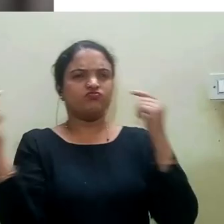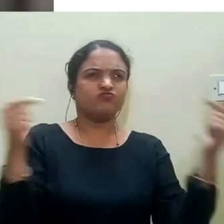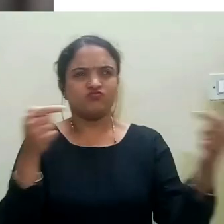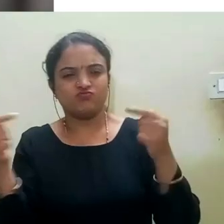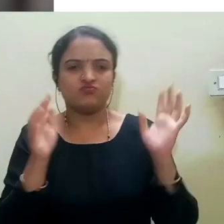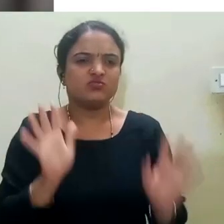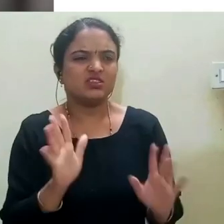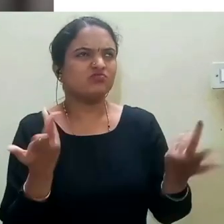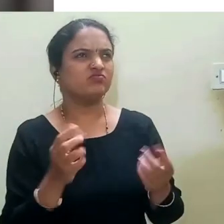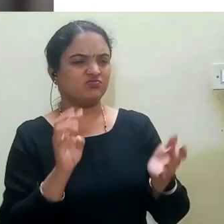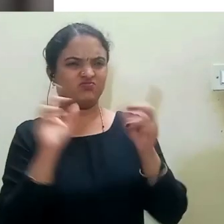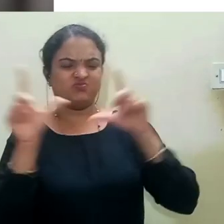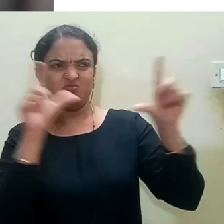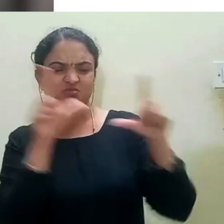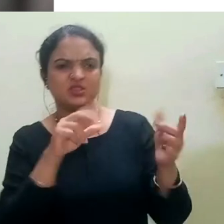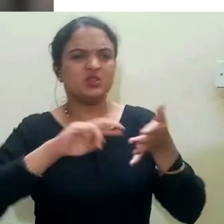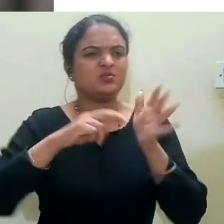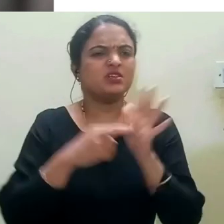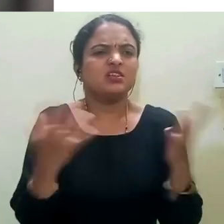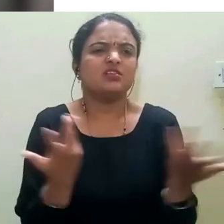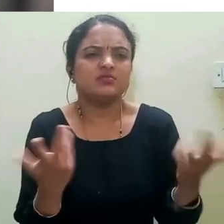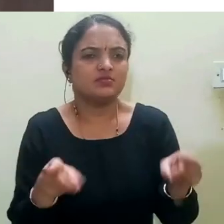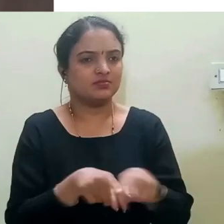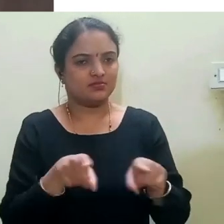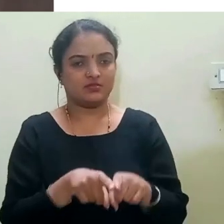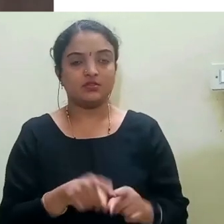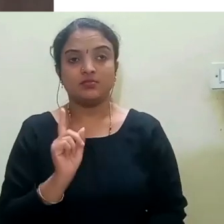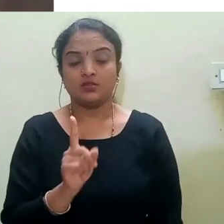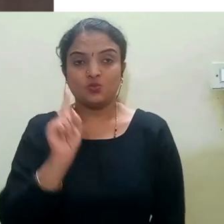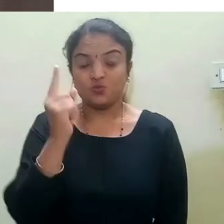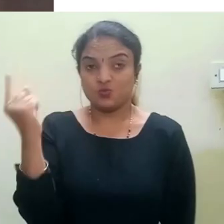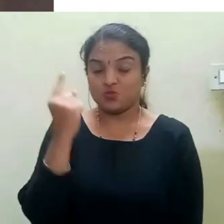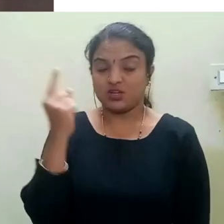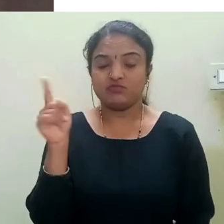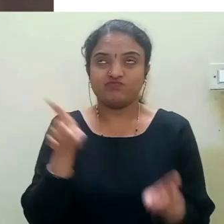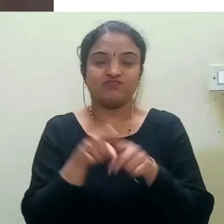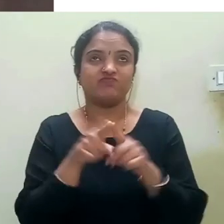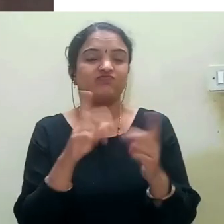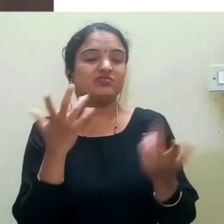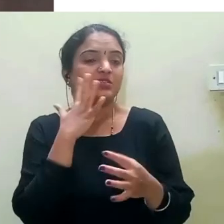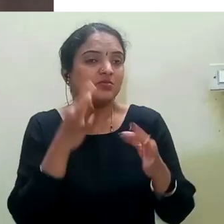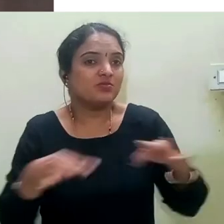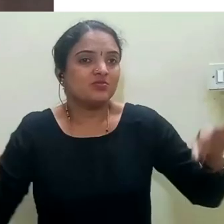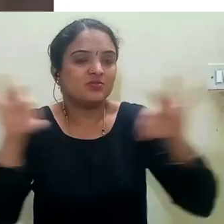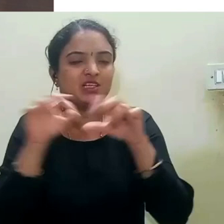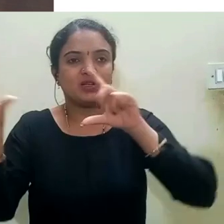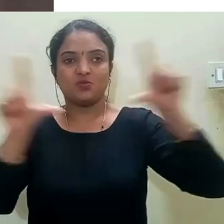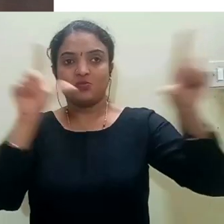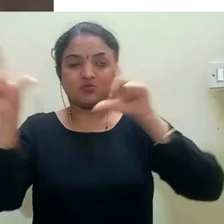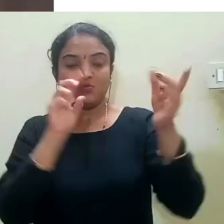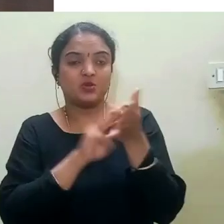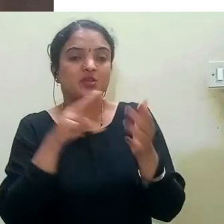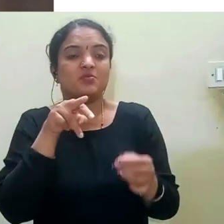There are multiple global debates on what defines a museum. However, there is one fundamental element that